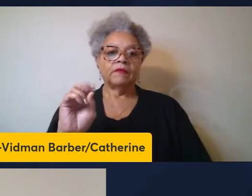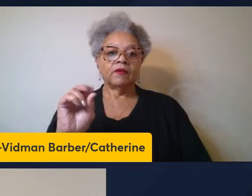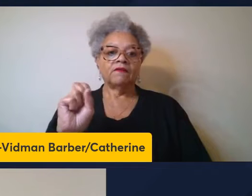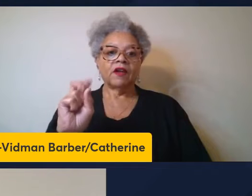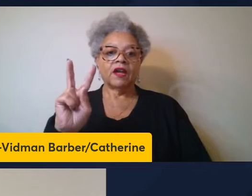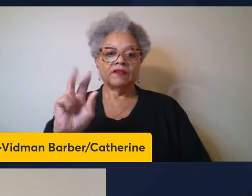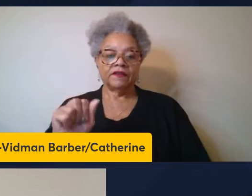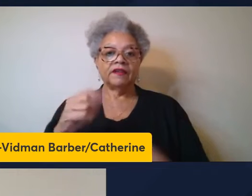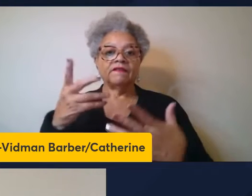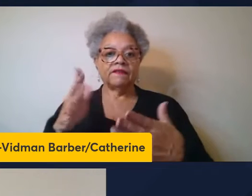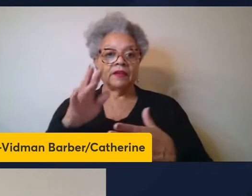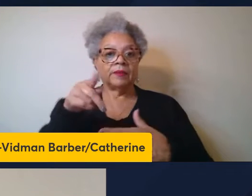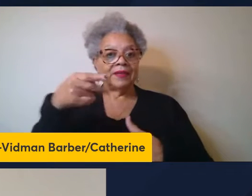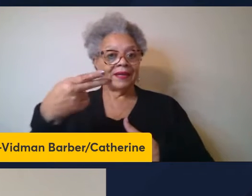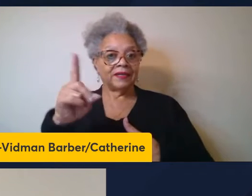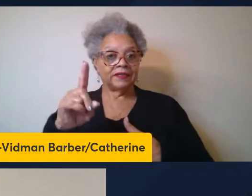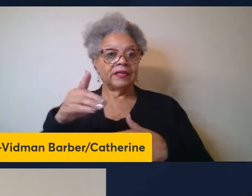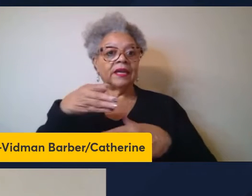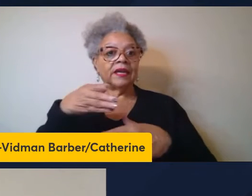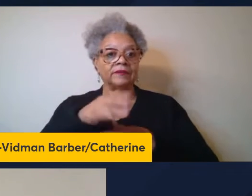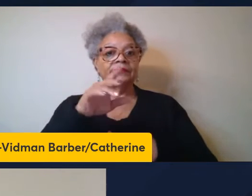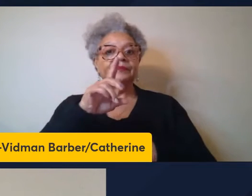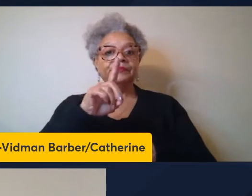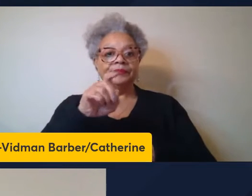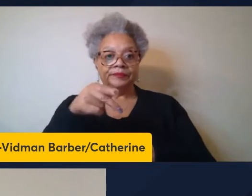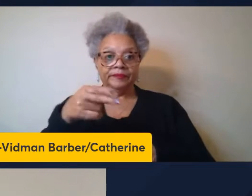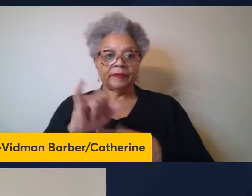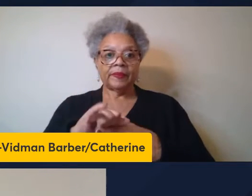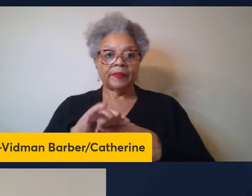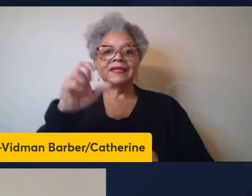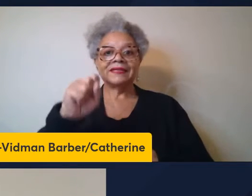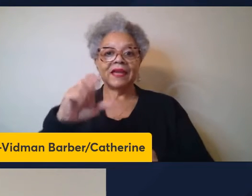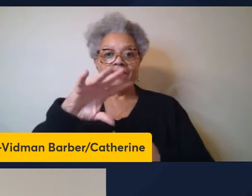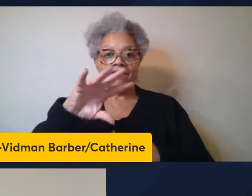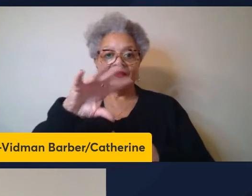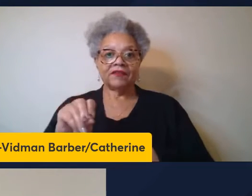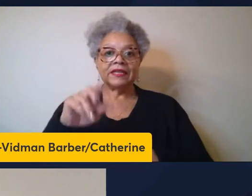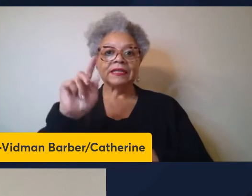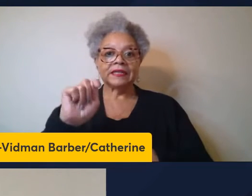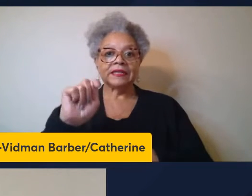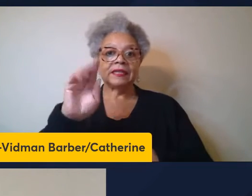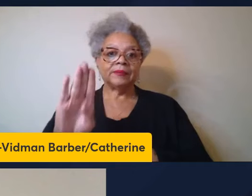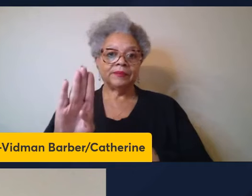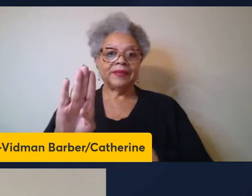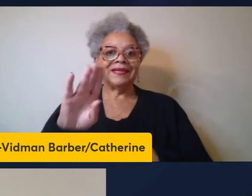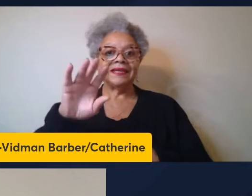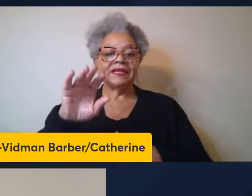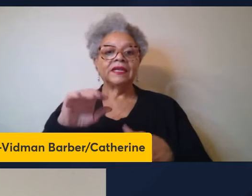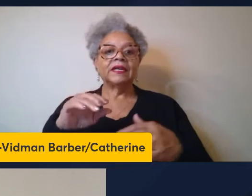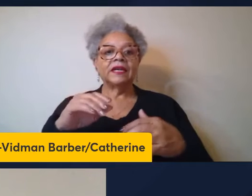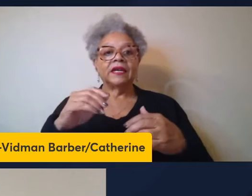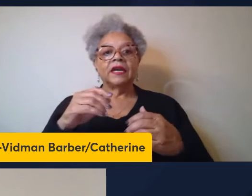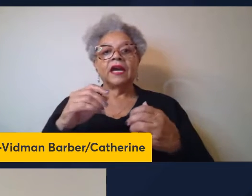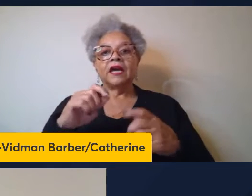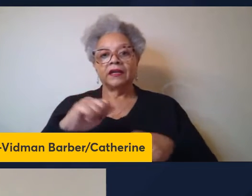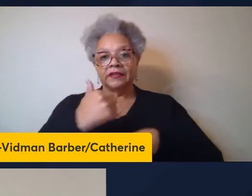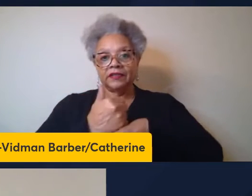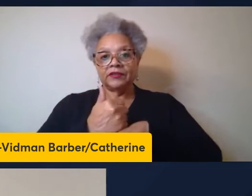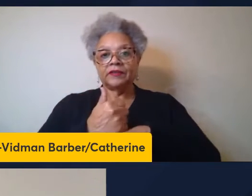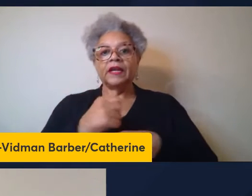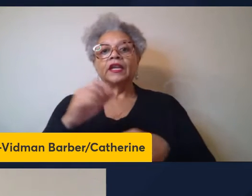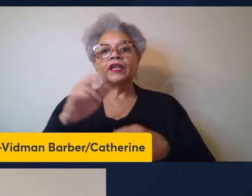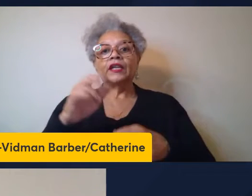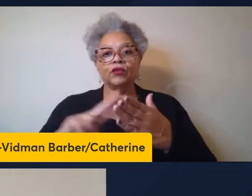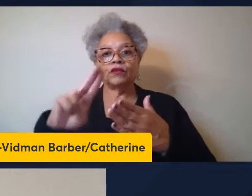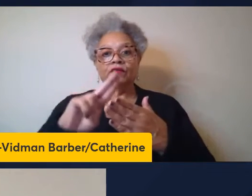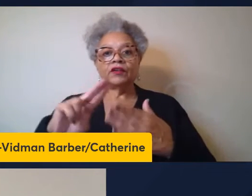in postdoctoral fellowship at the South African Tuberculosis Vaccine Initiative based at the University of Cape Town. In his